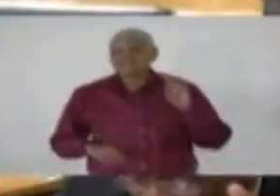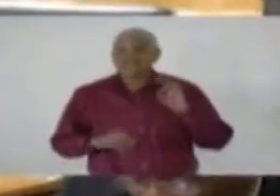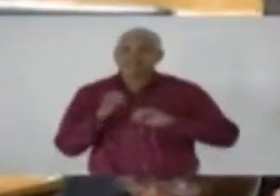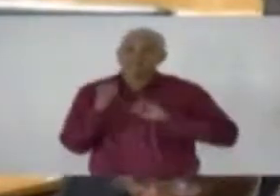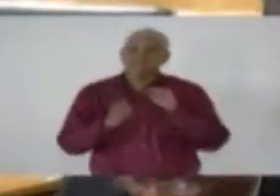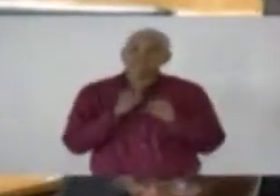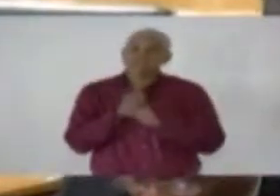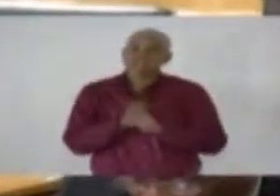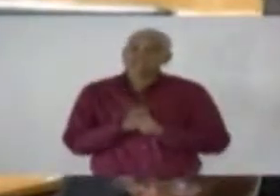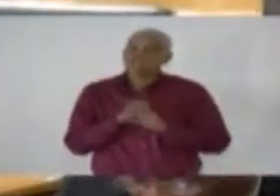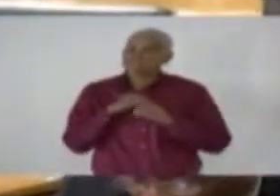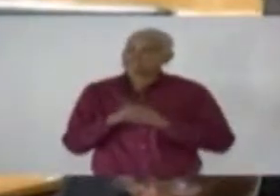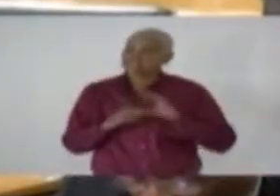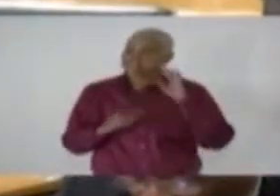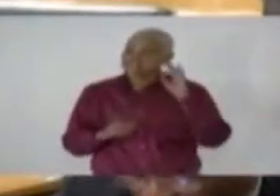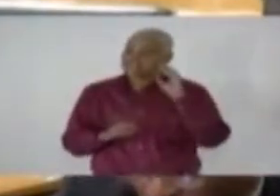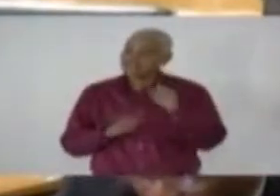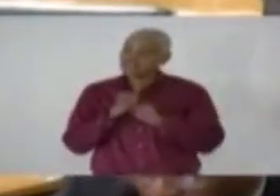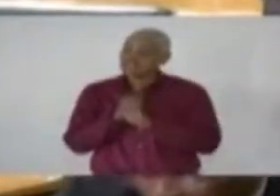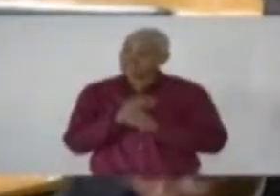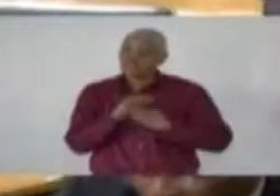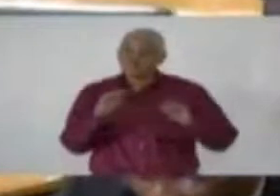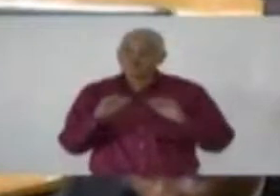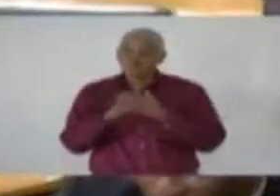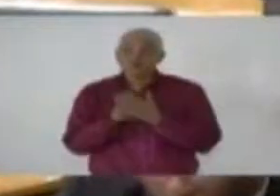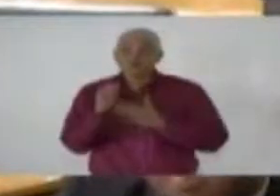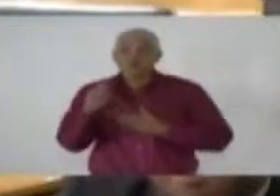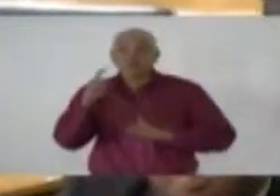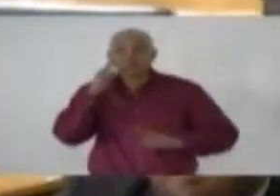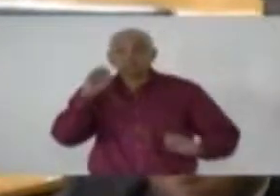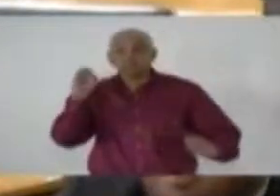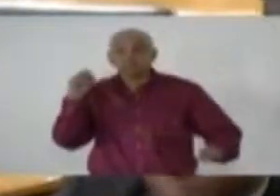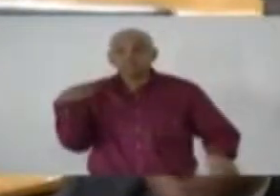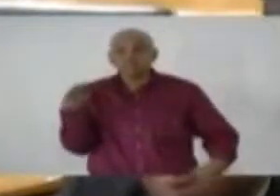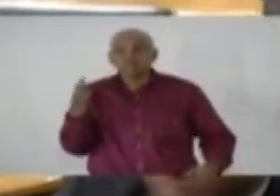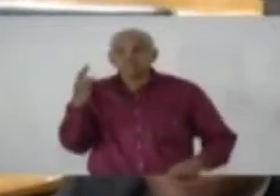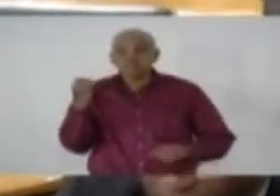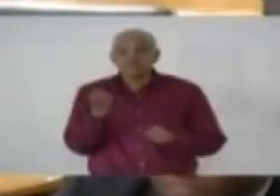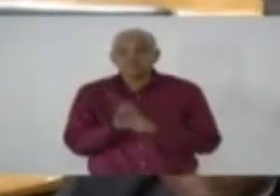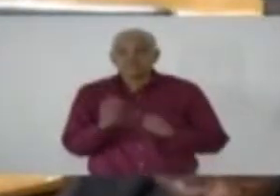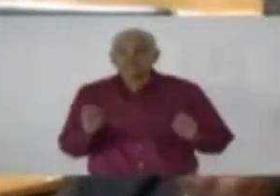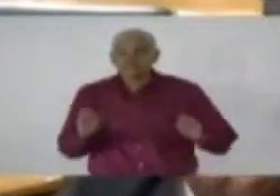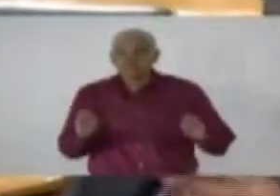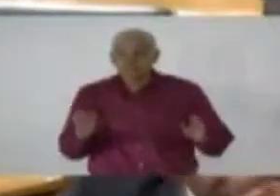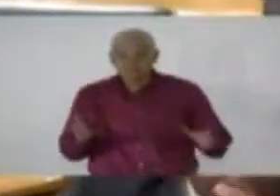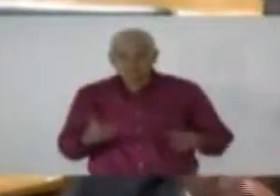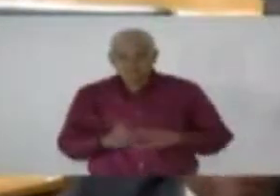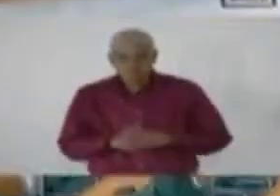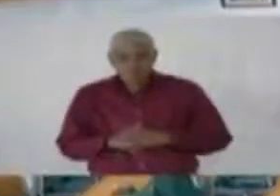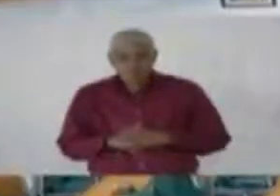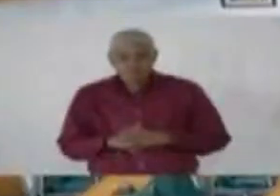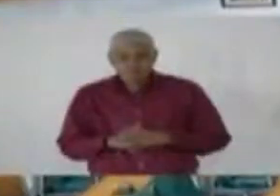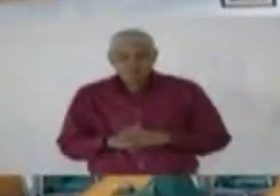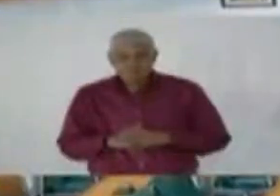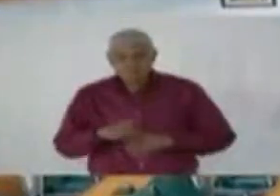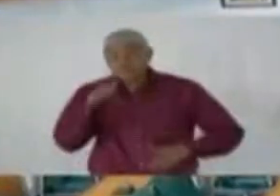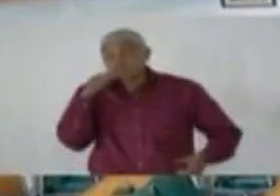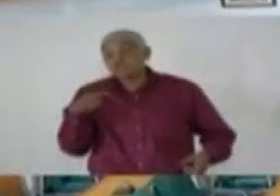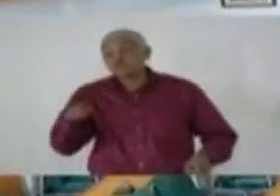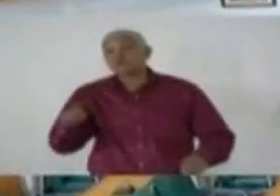years. In 7 years. No new taxes in 7 years. And not even during